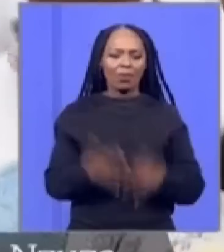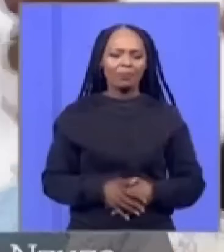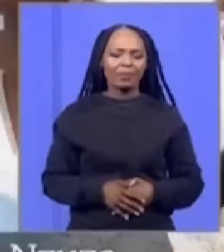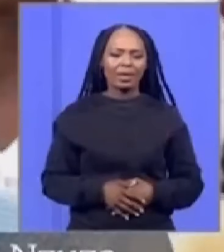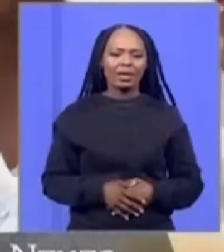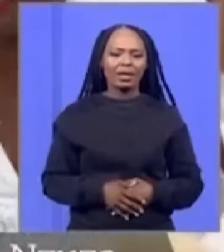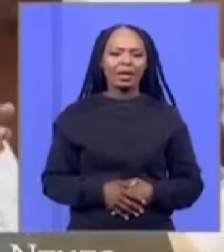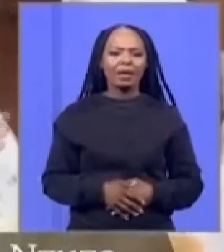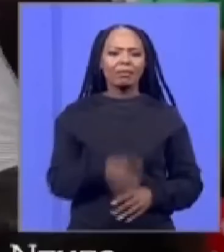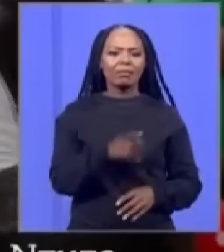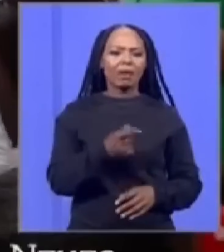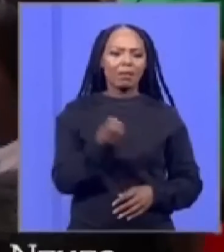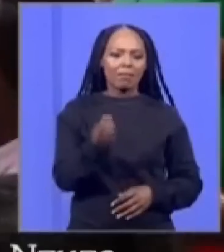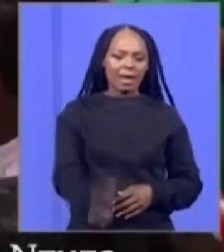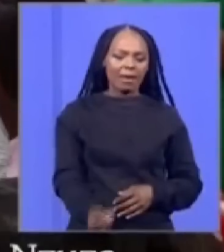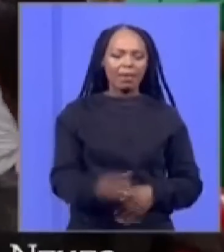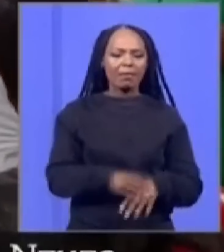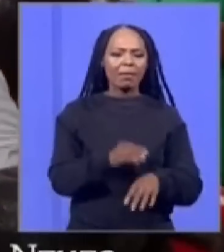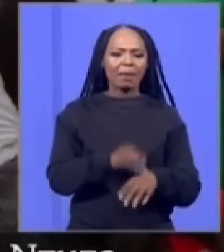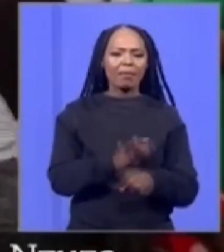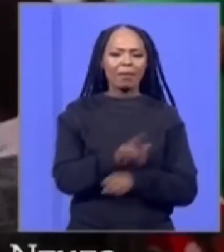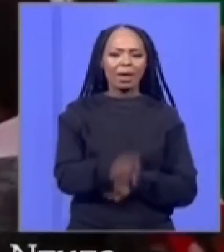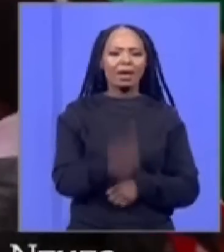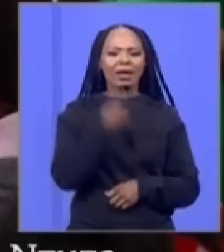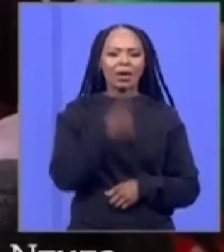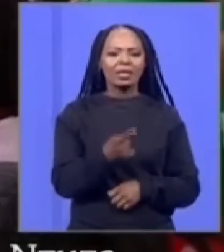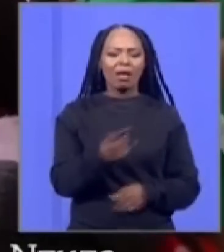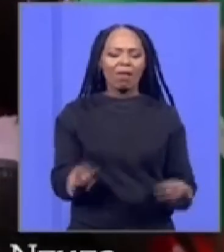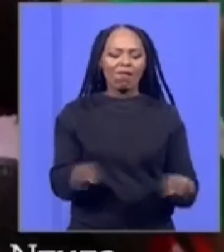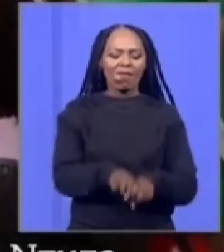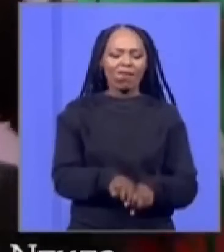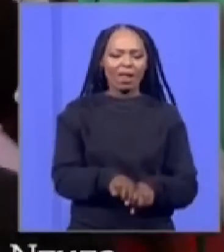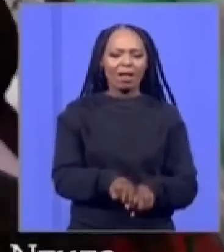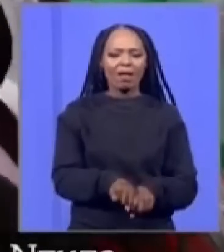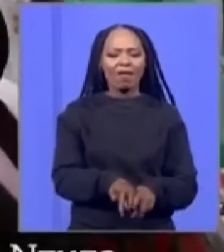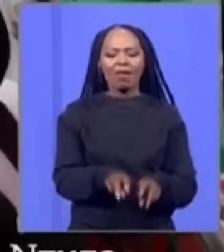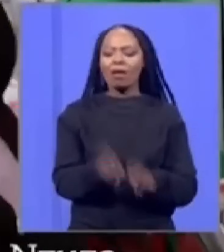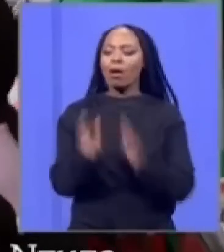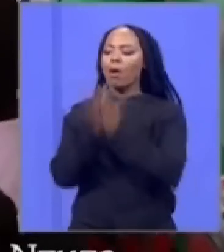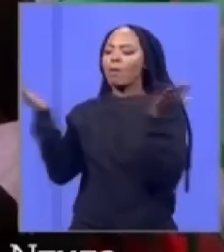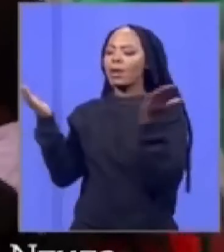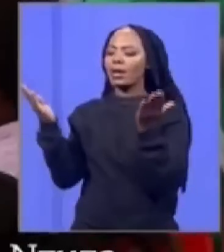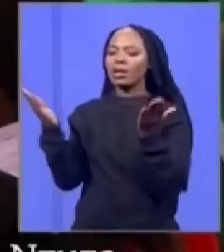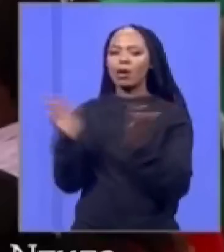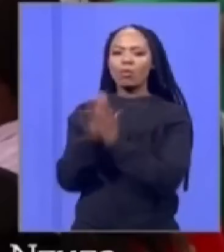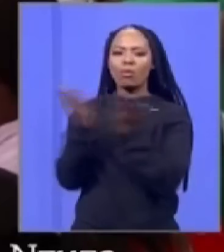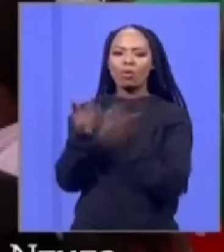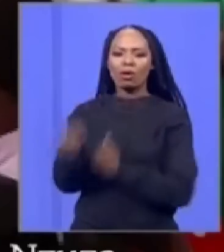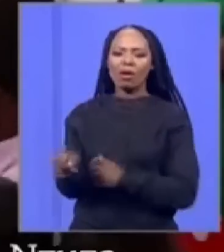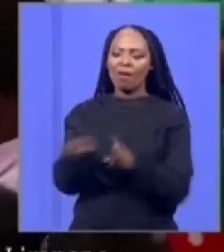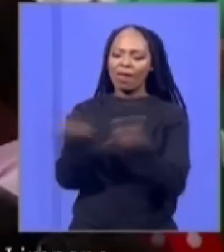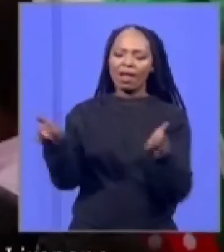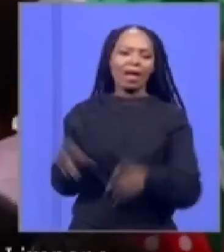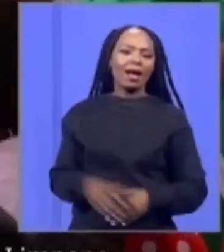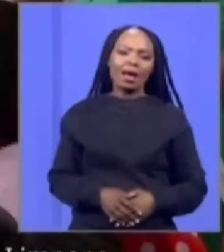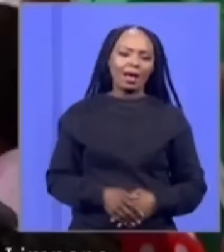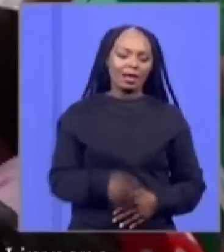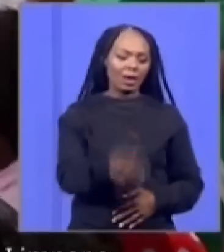the 15-year-old, close your legs and open your books. A 15-year-old did not even know what was happening.